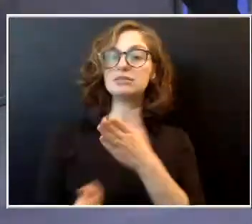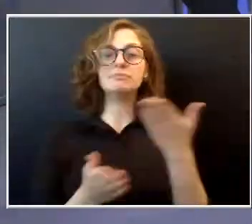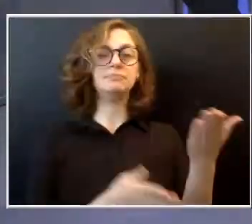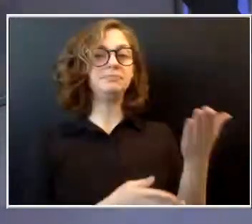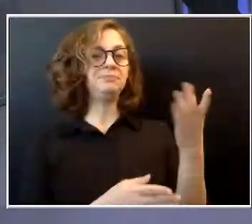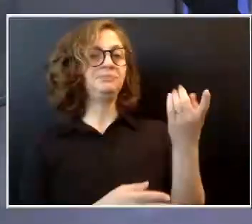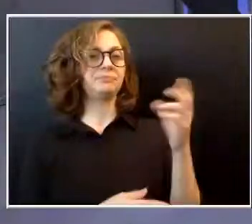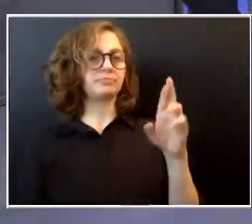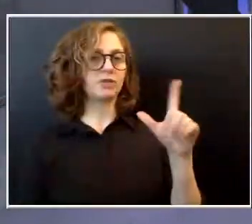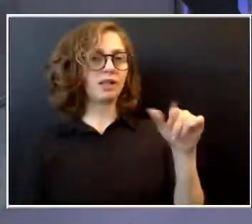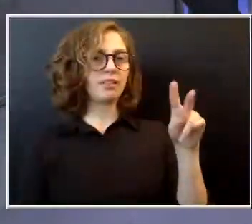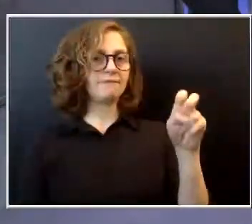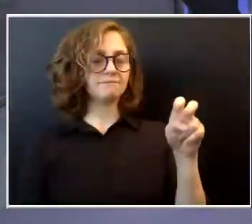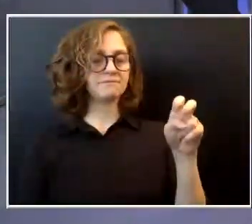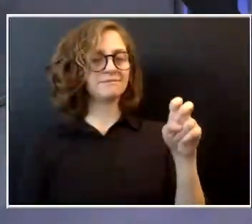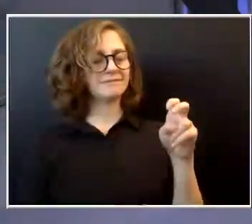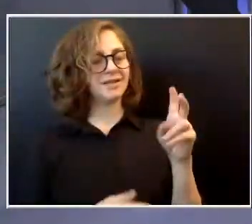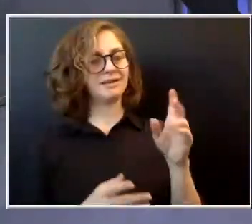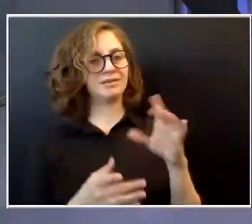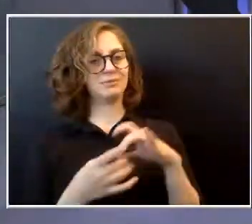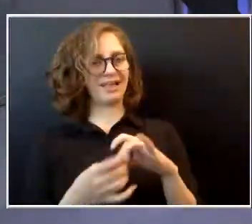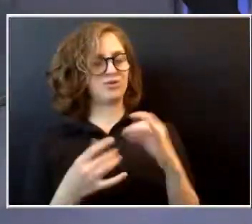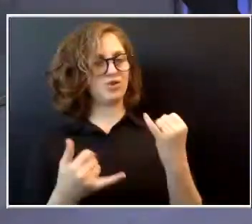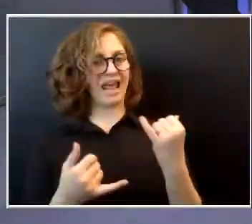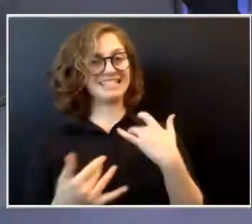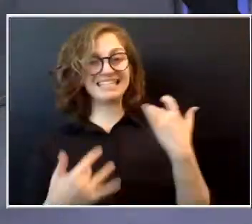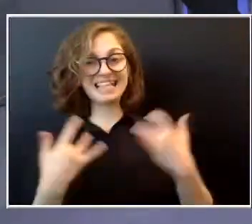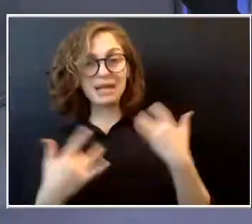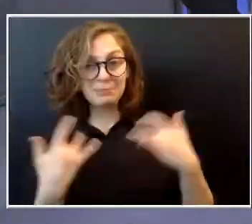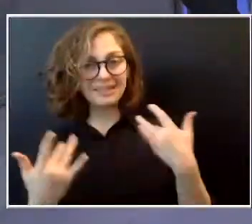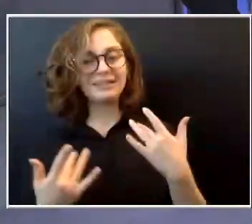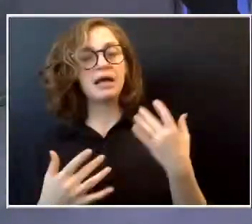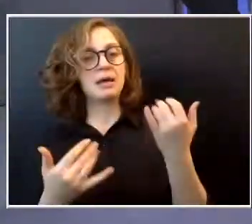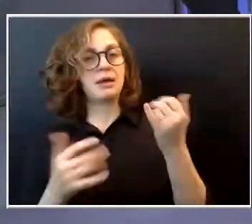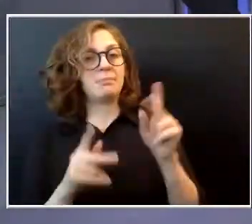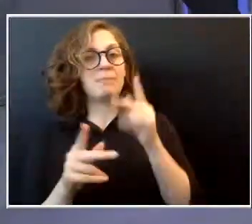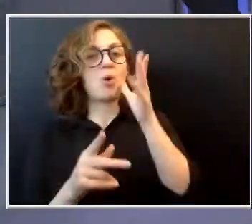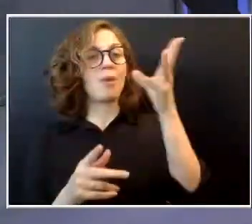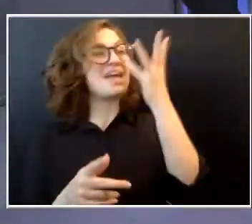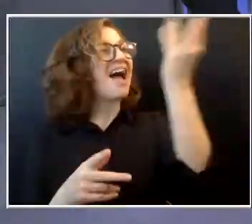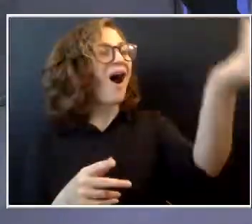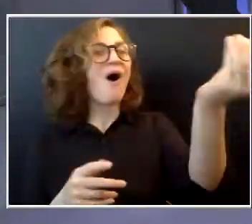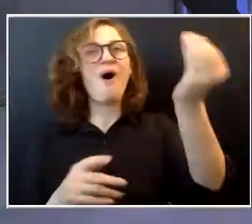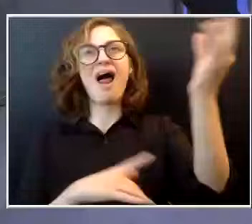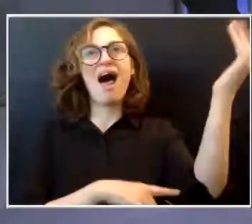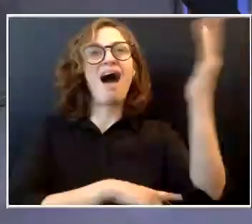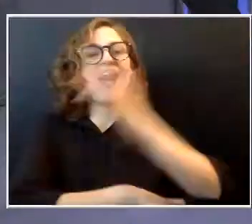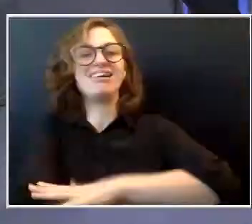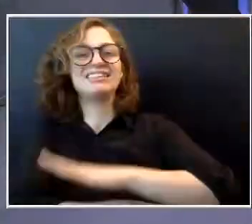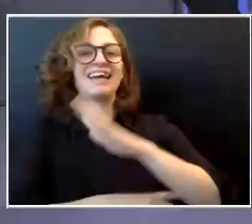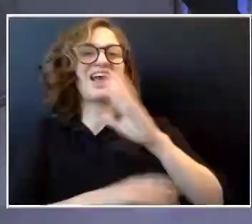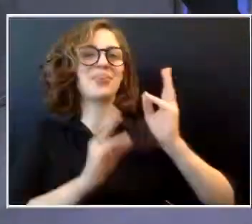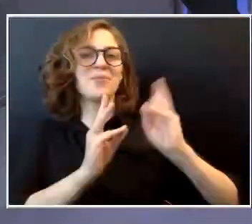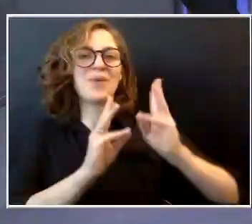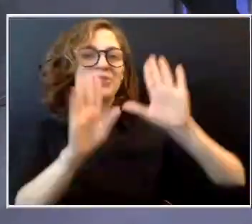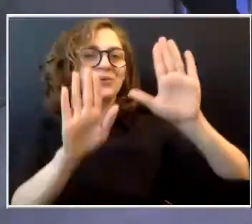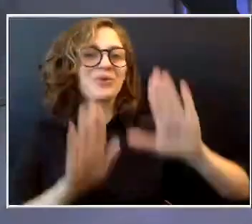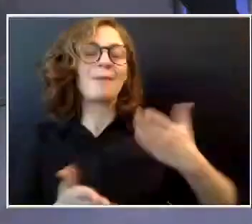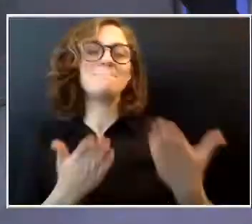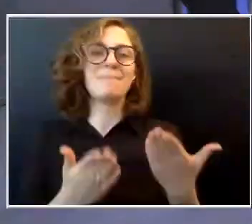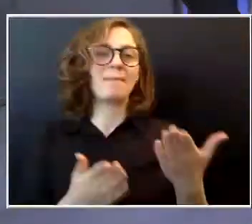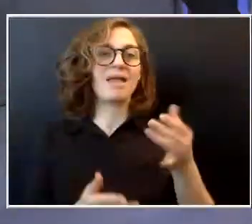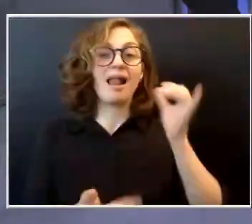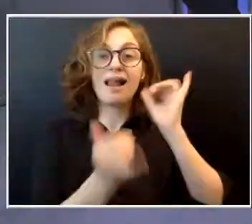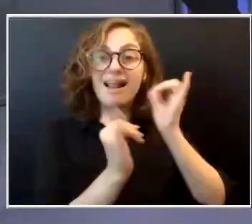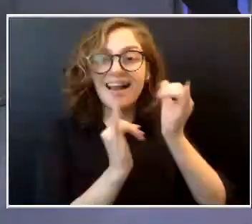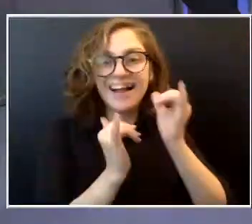of today, people are going to be out. They're going to be out all day. The weather's great. They might be having many beverages. So what do you tell people as a